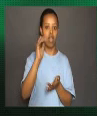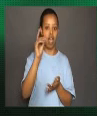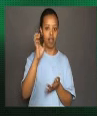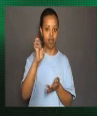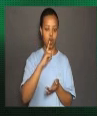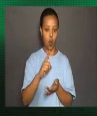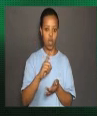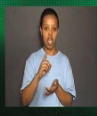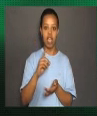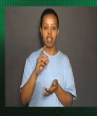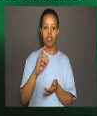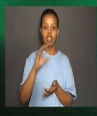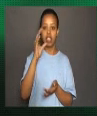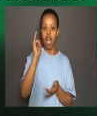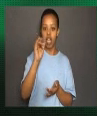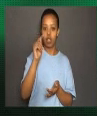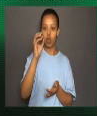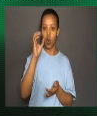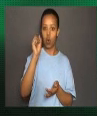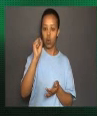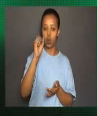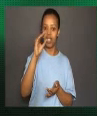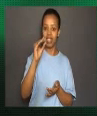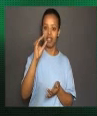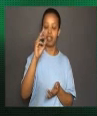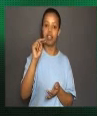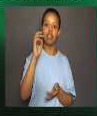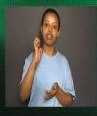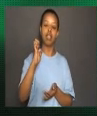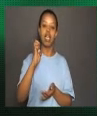Cytosine-containing nucleotides will always be opposite